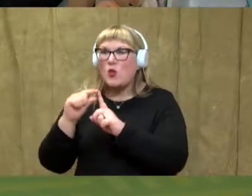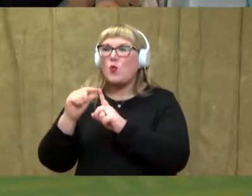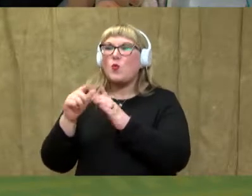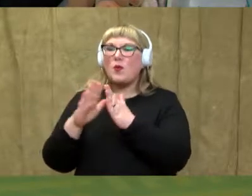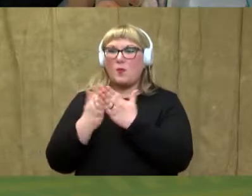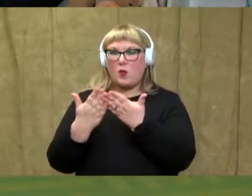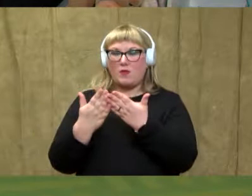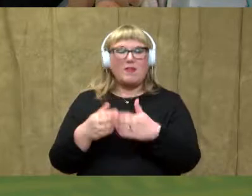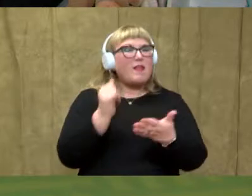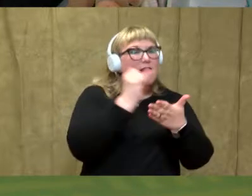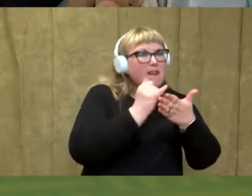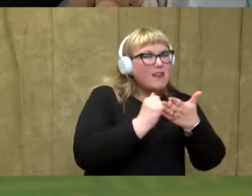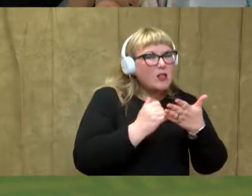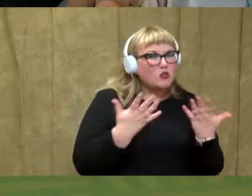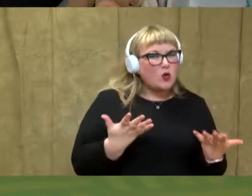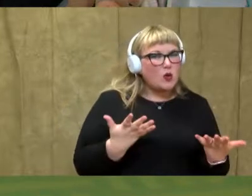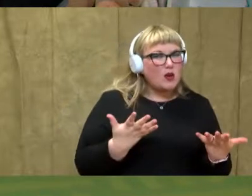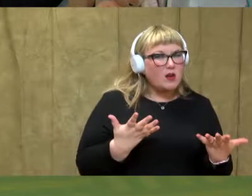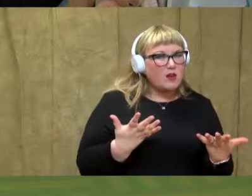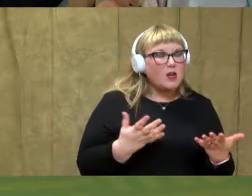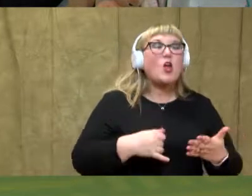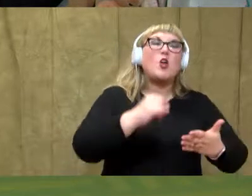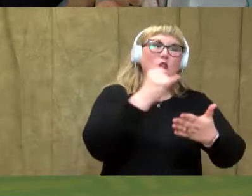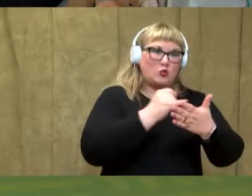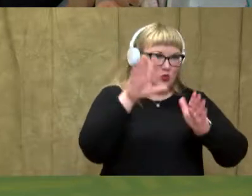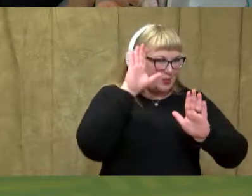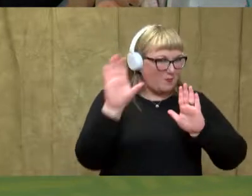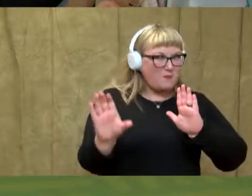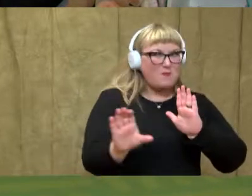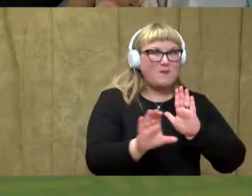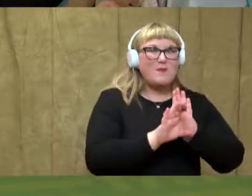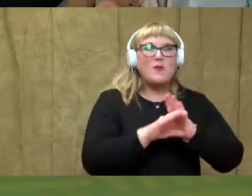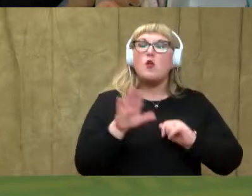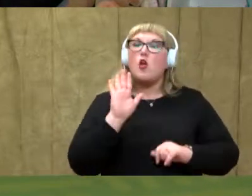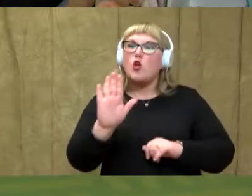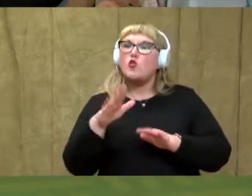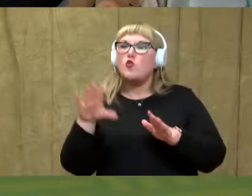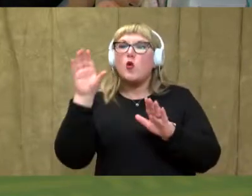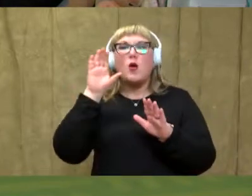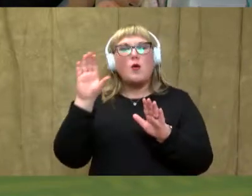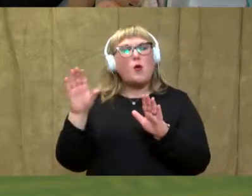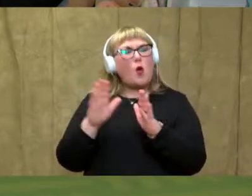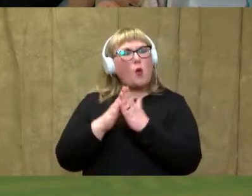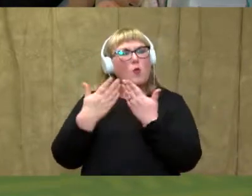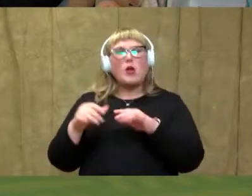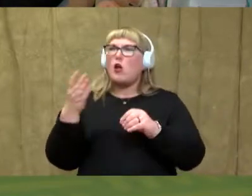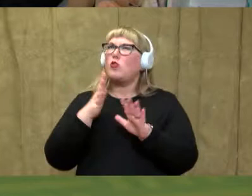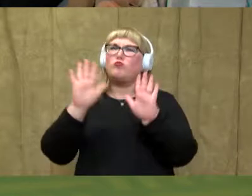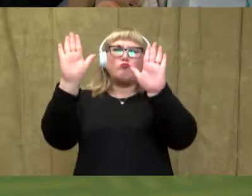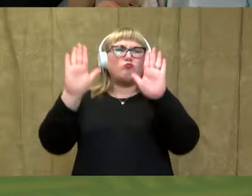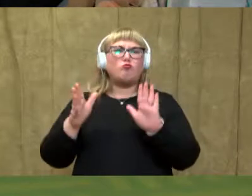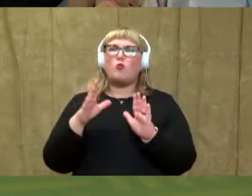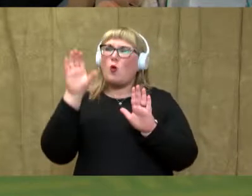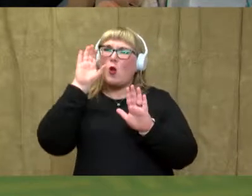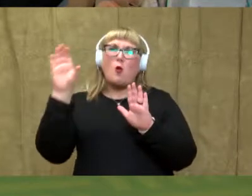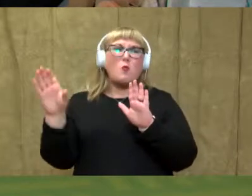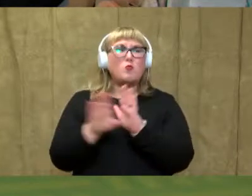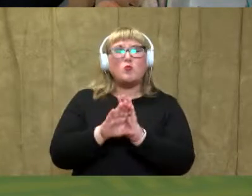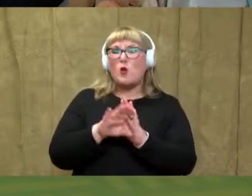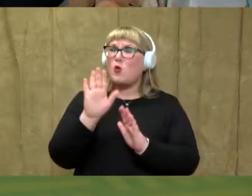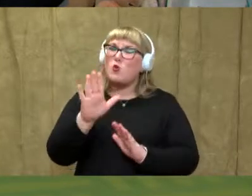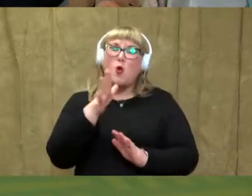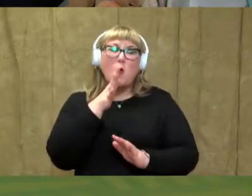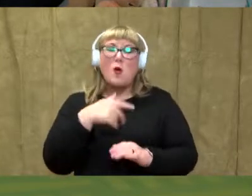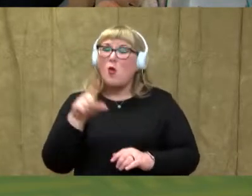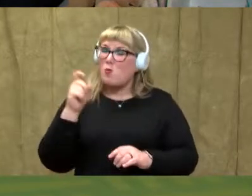And the illustrator does what? Draws the pictures in the book. Right, and your book has absolutely wonderful pictures. They're so beautiful. Your mother must really love you to give